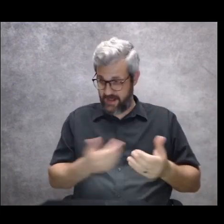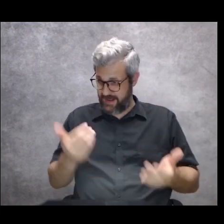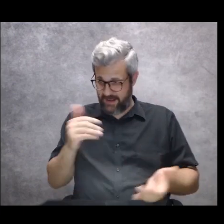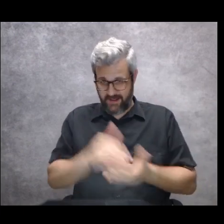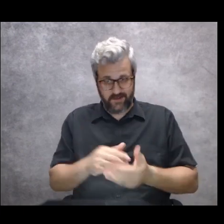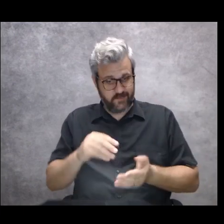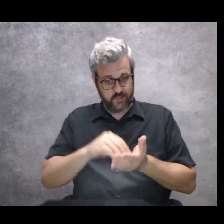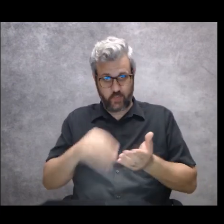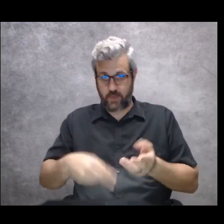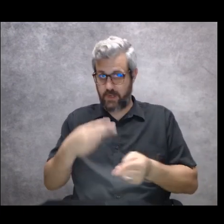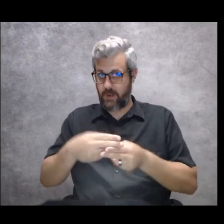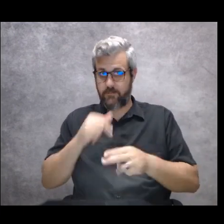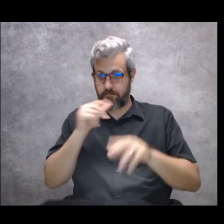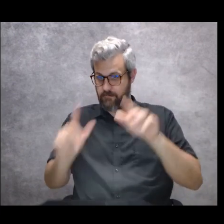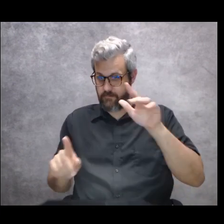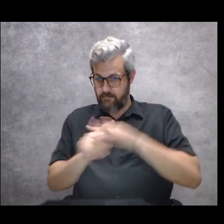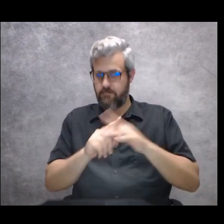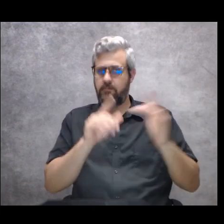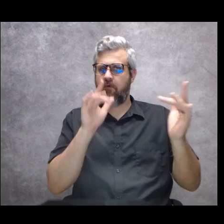state consultant.